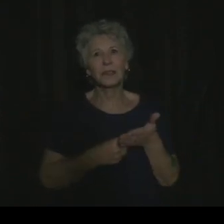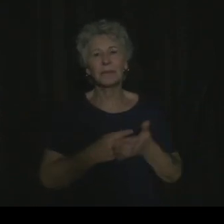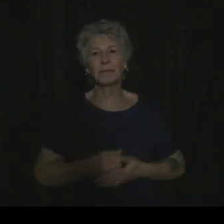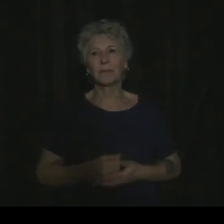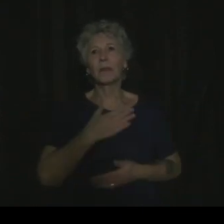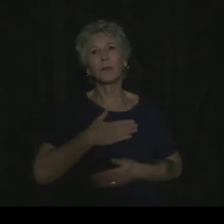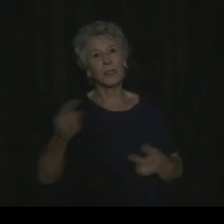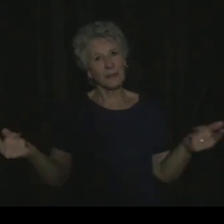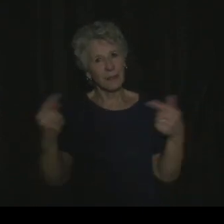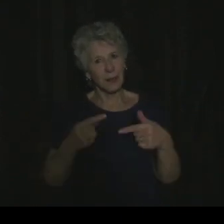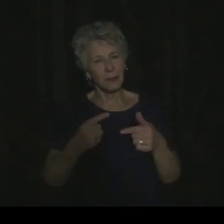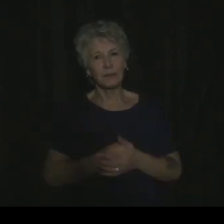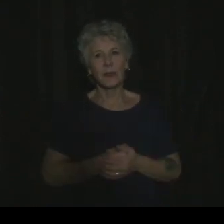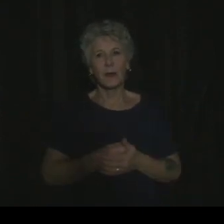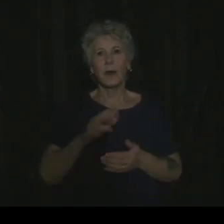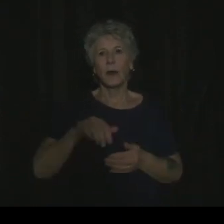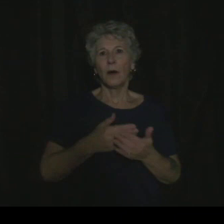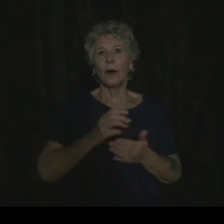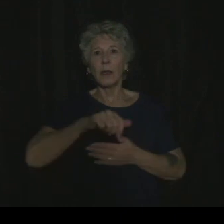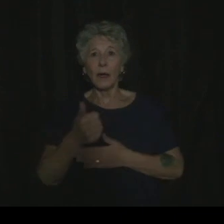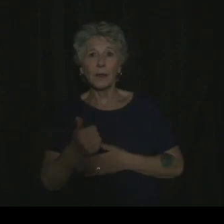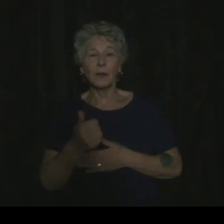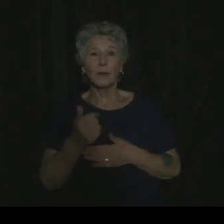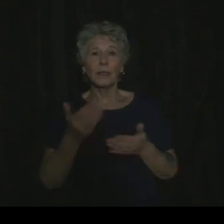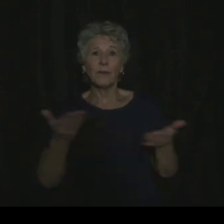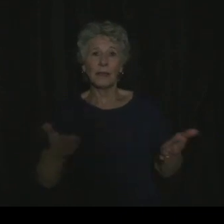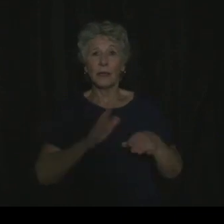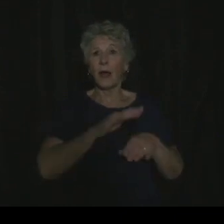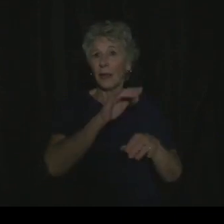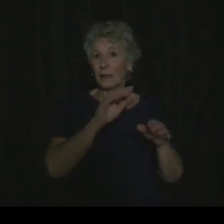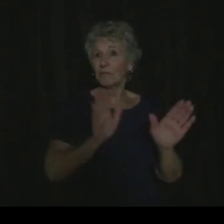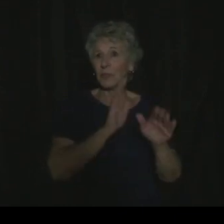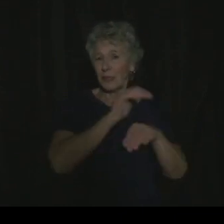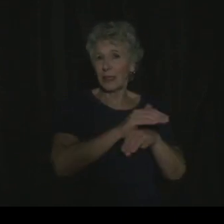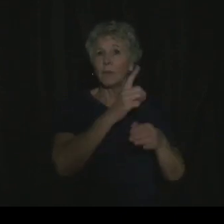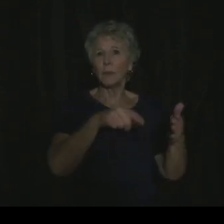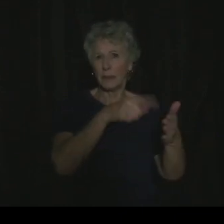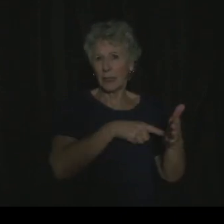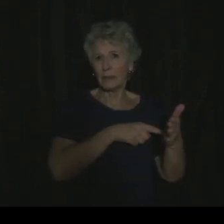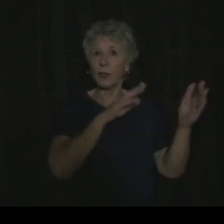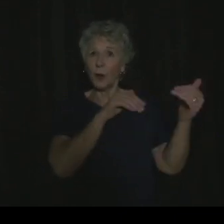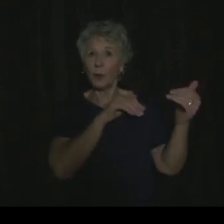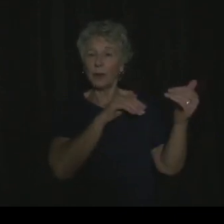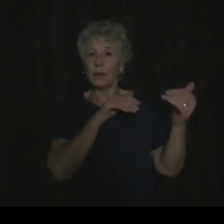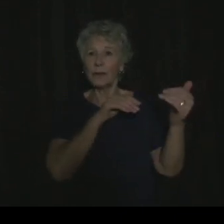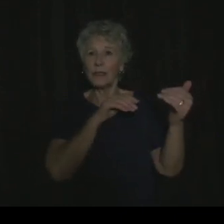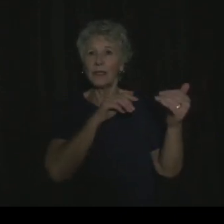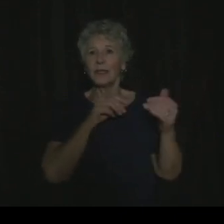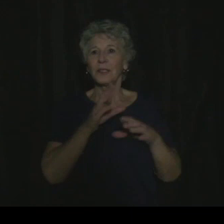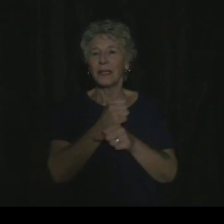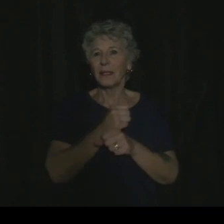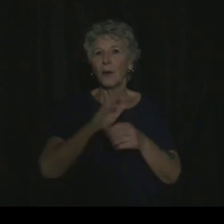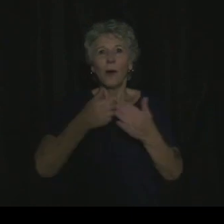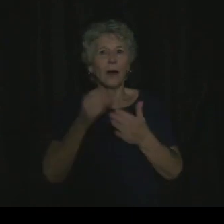that. All other events on that Sunday night will be canceled in the hope that we can get students and other